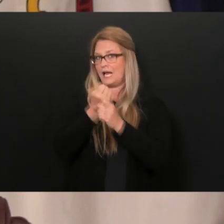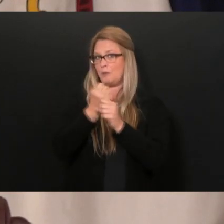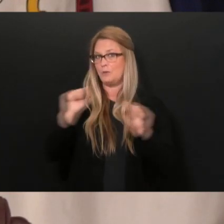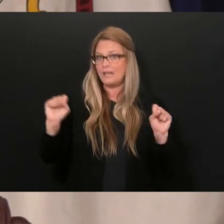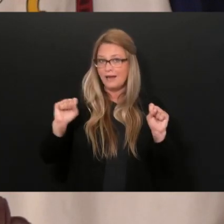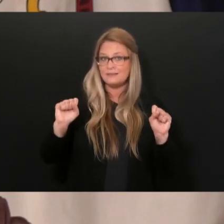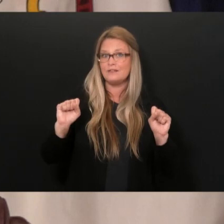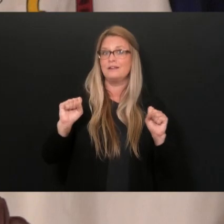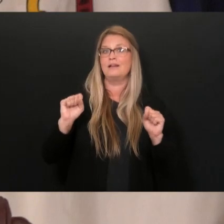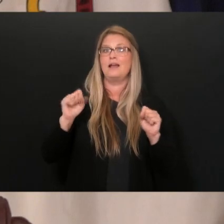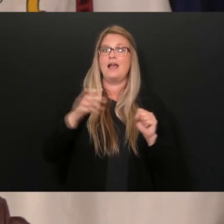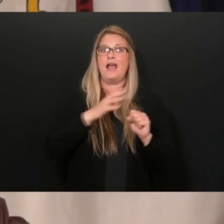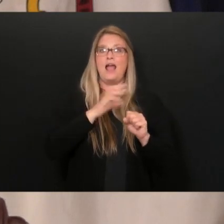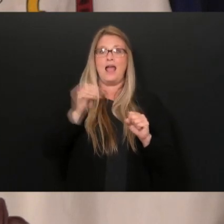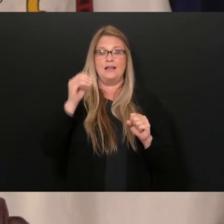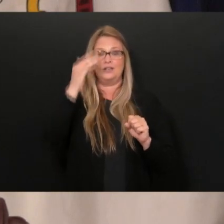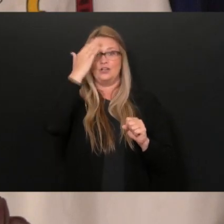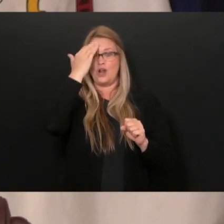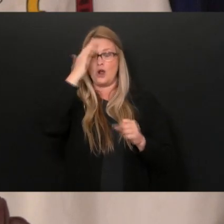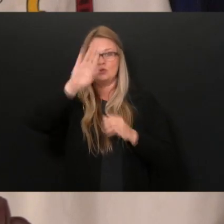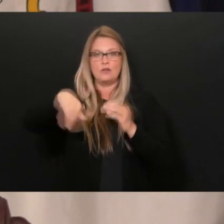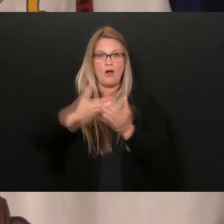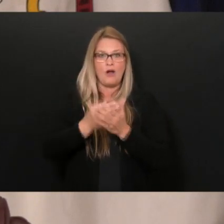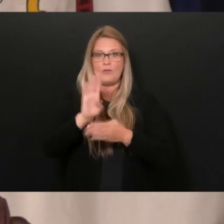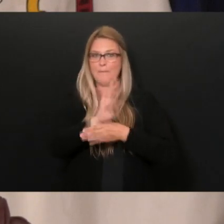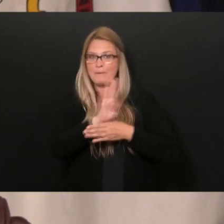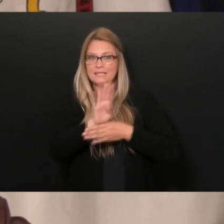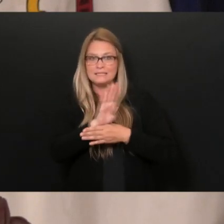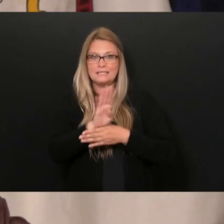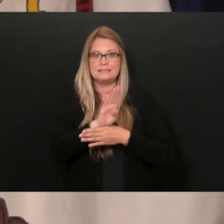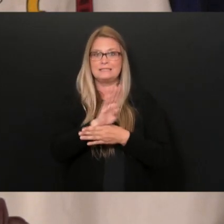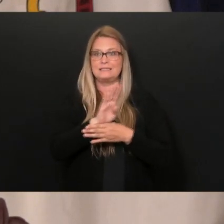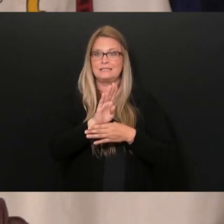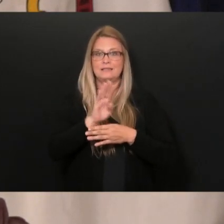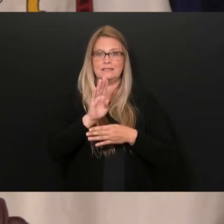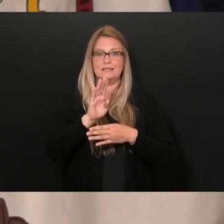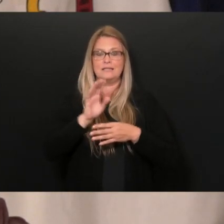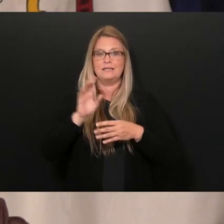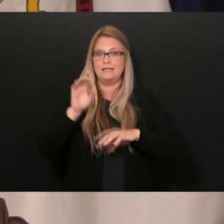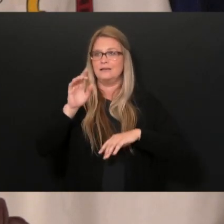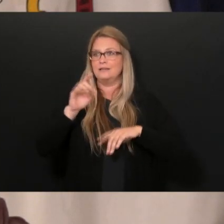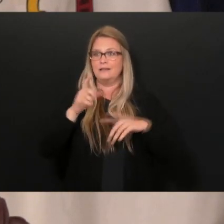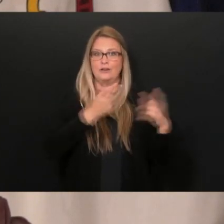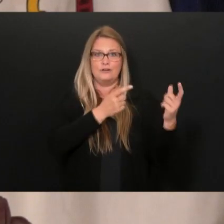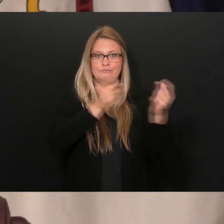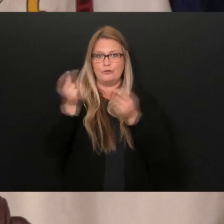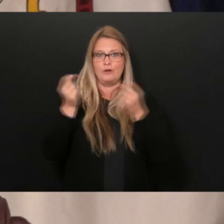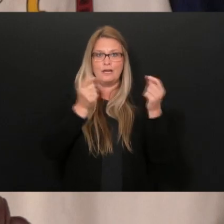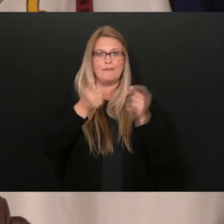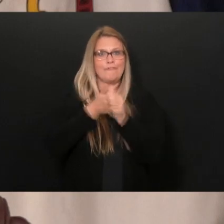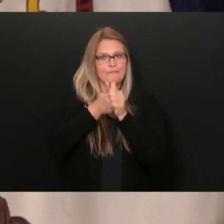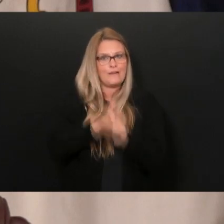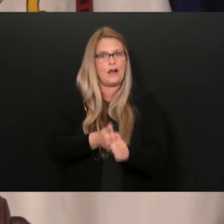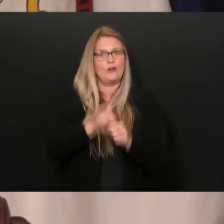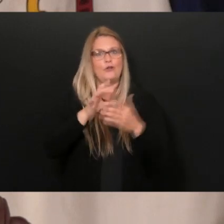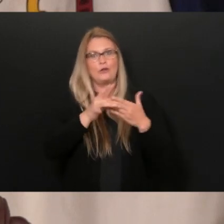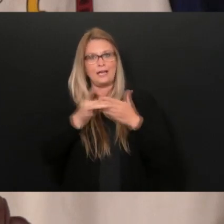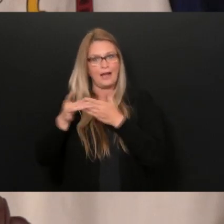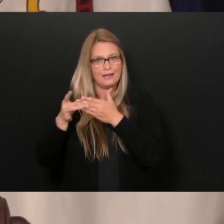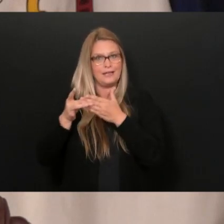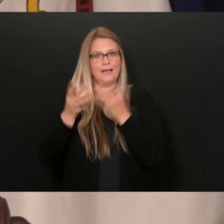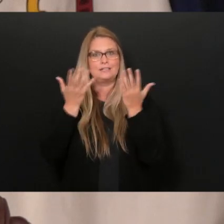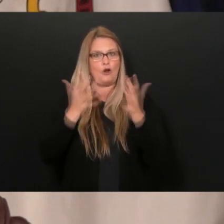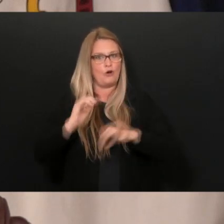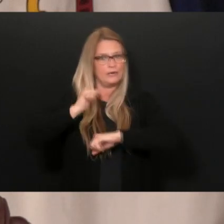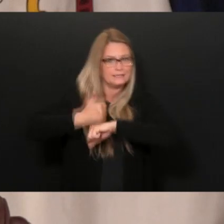ourselves. All the people that have businesses or cabins or anything or whatever it may be, follow the guidelines that are already